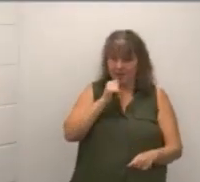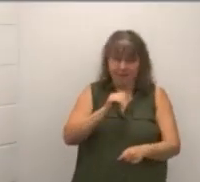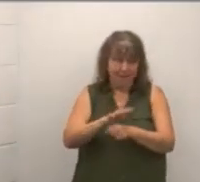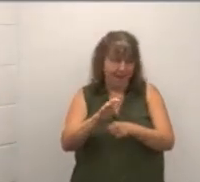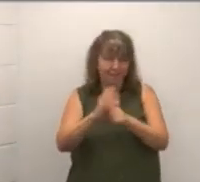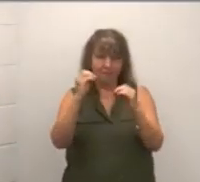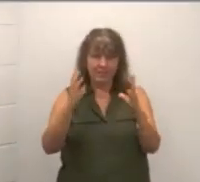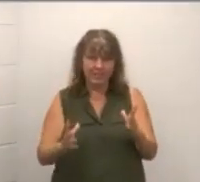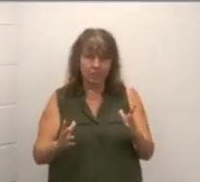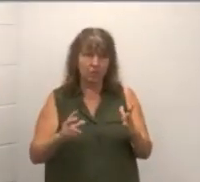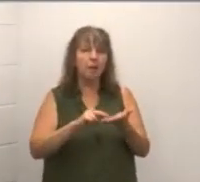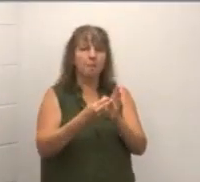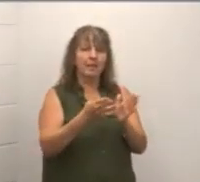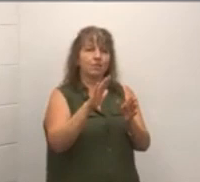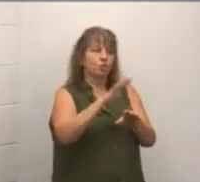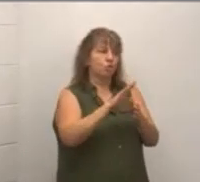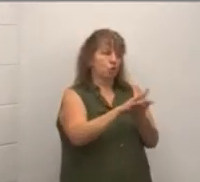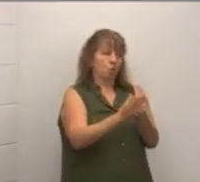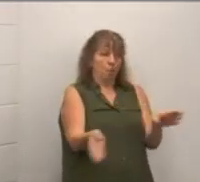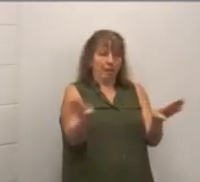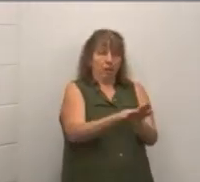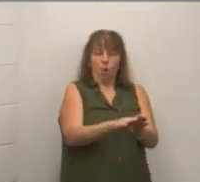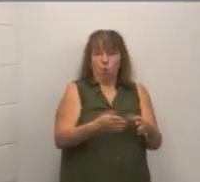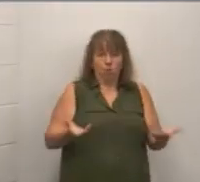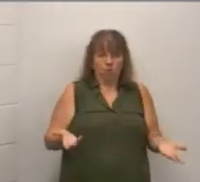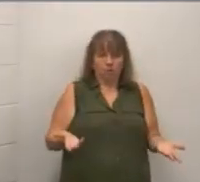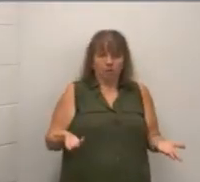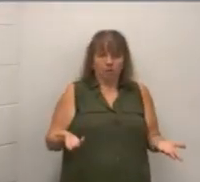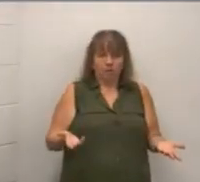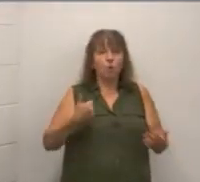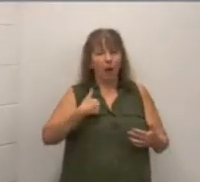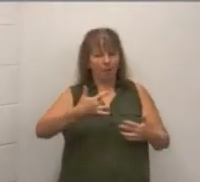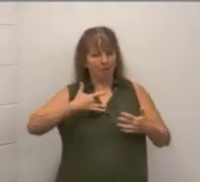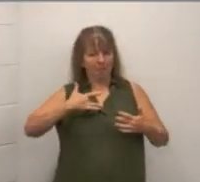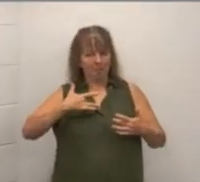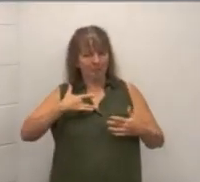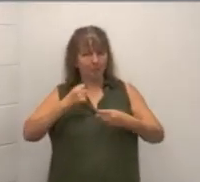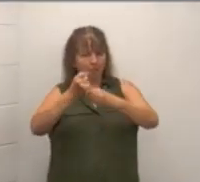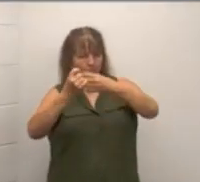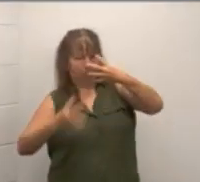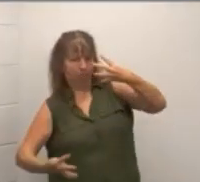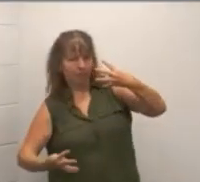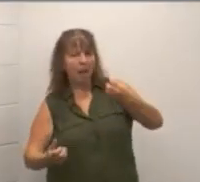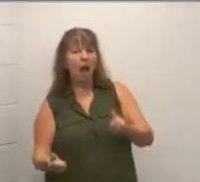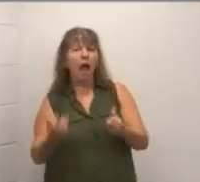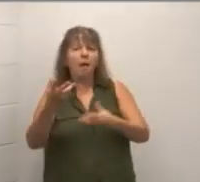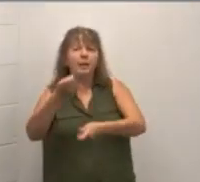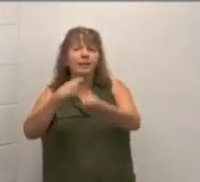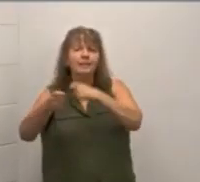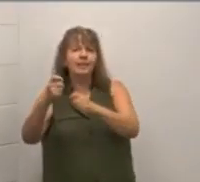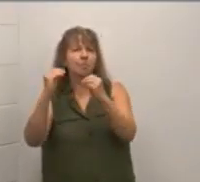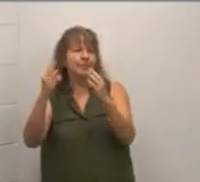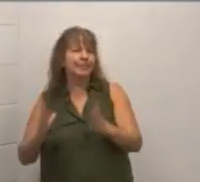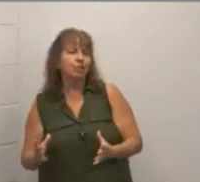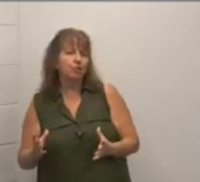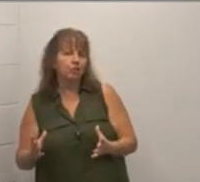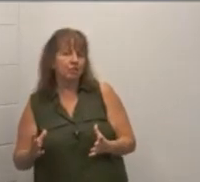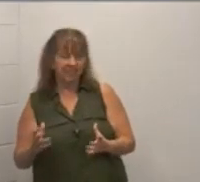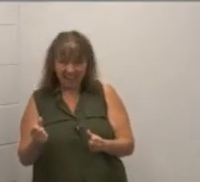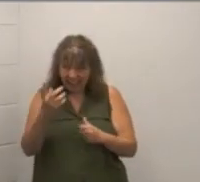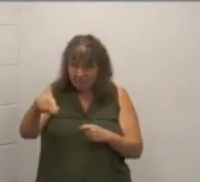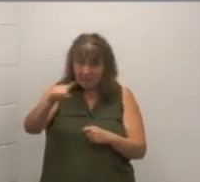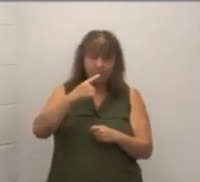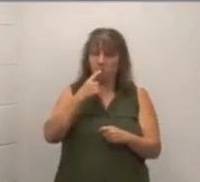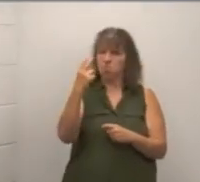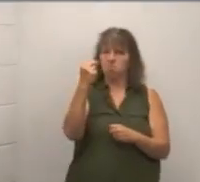cover classes. So I'm very, really concerned about our substitute teacher bank and those that are not coming back out of